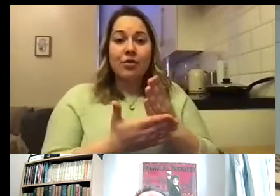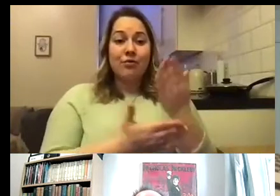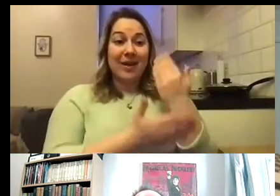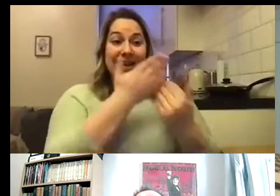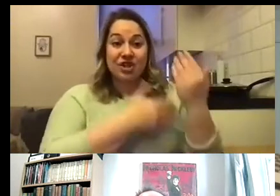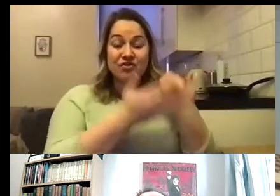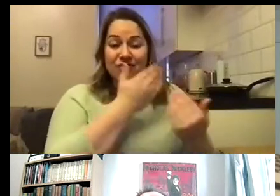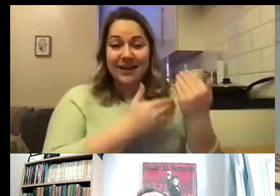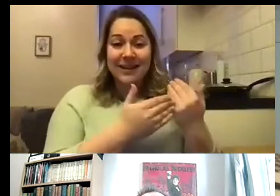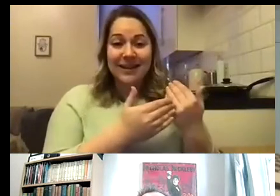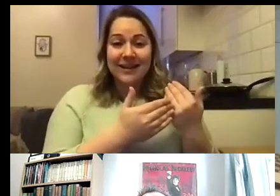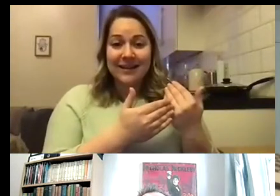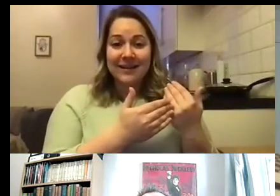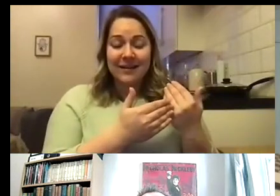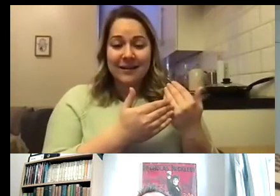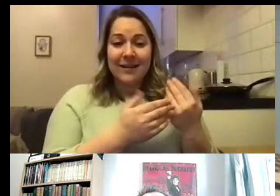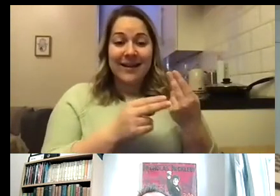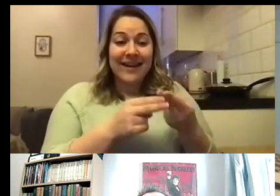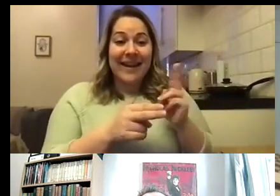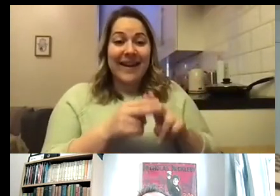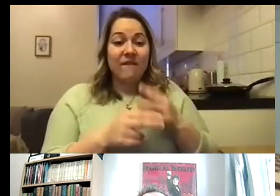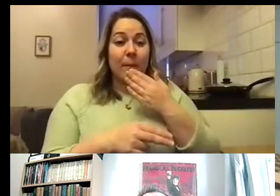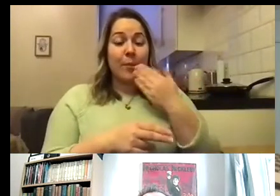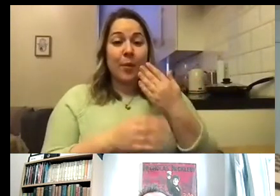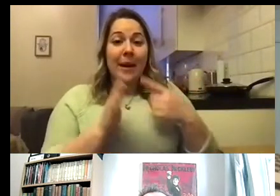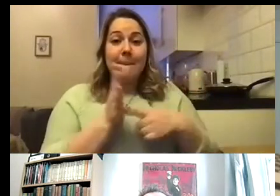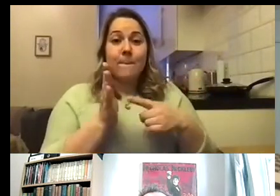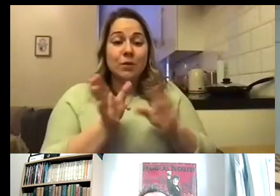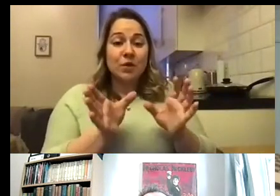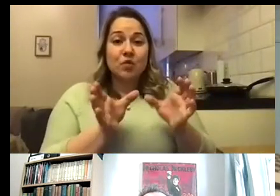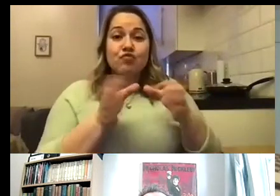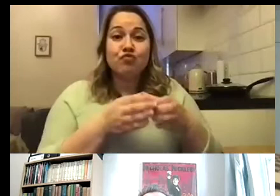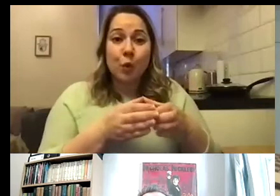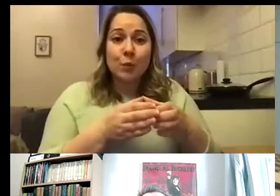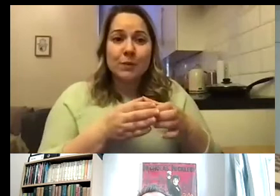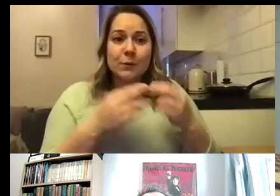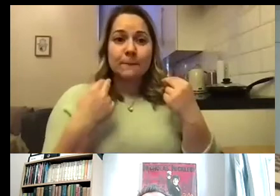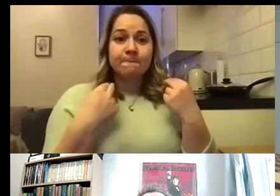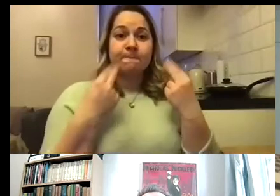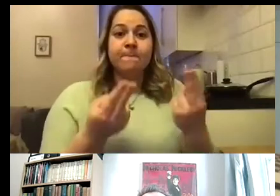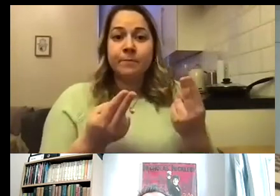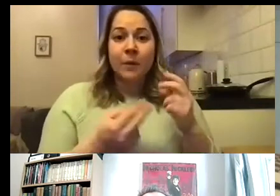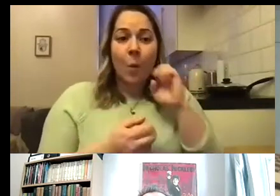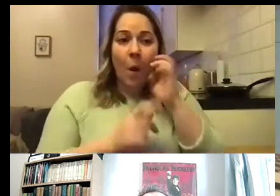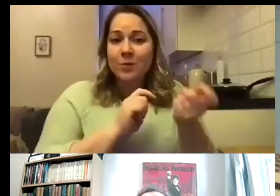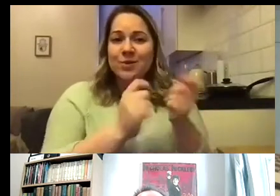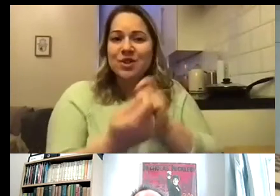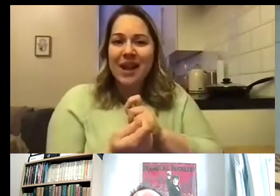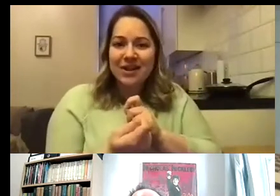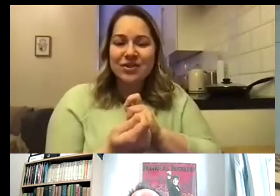been for key groups and individuals standing up and doing that, we wouldn't have changed things. There's a really